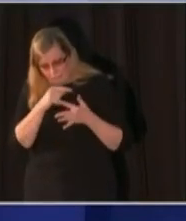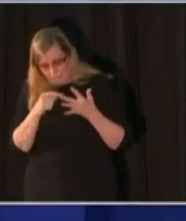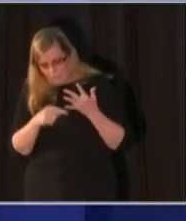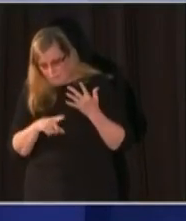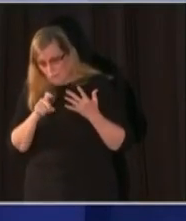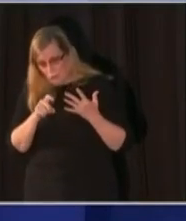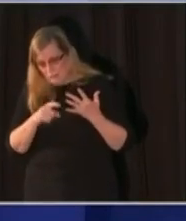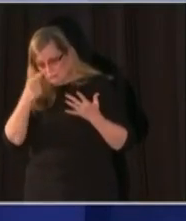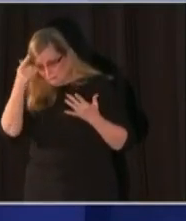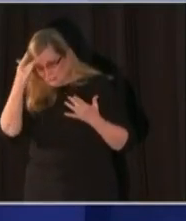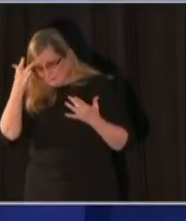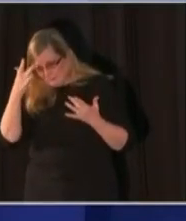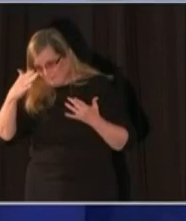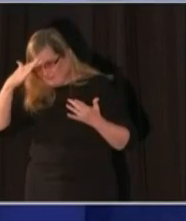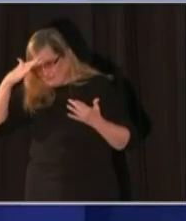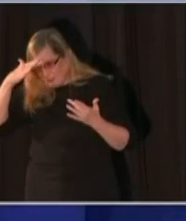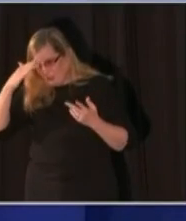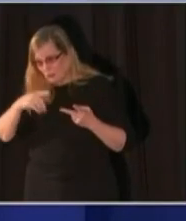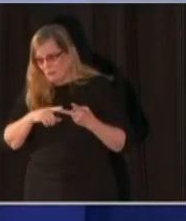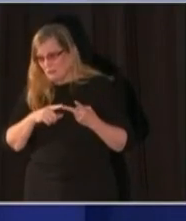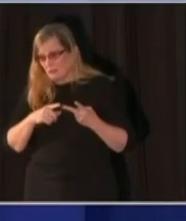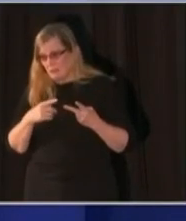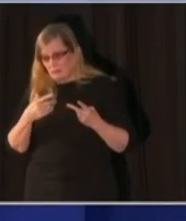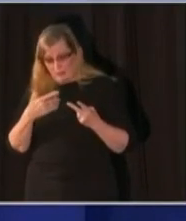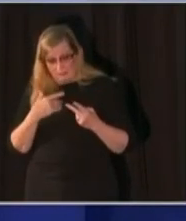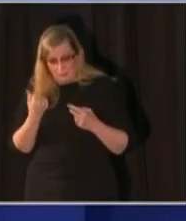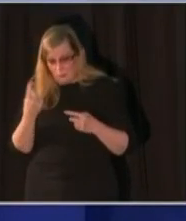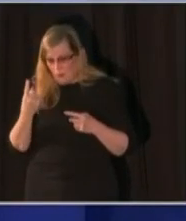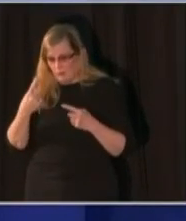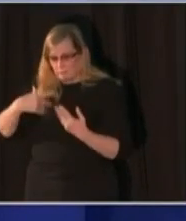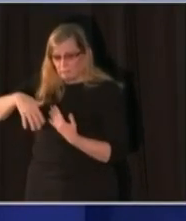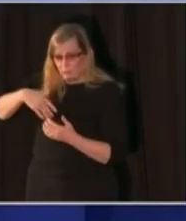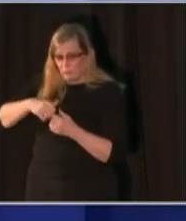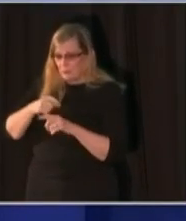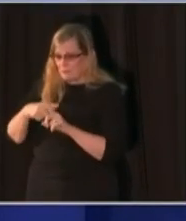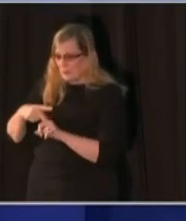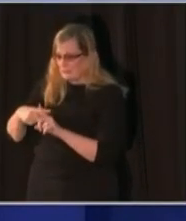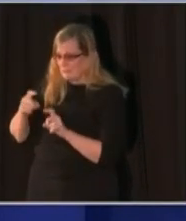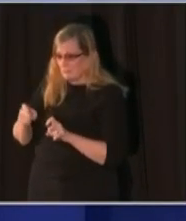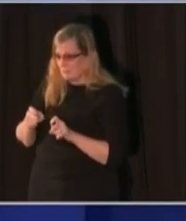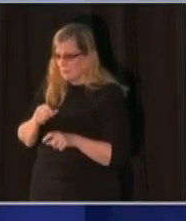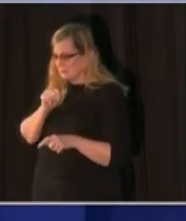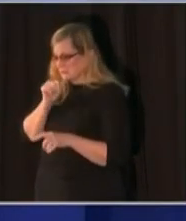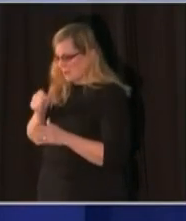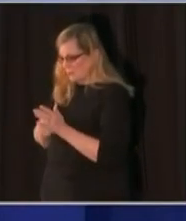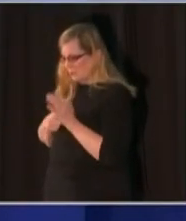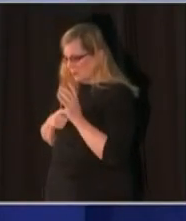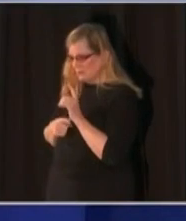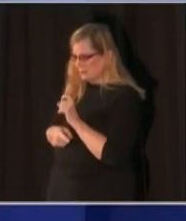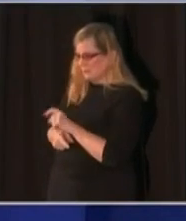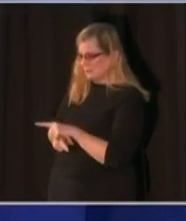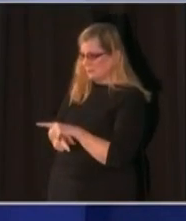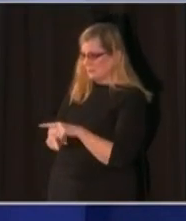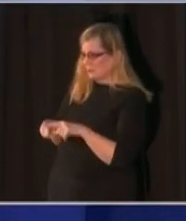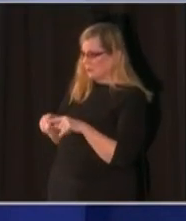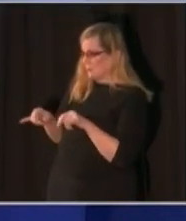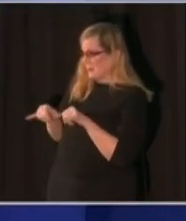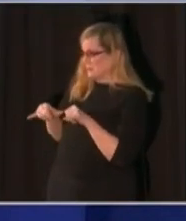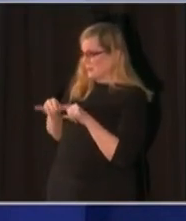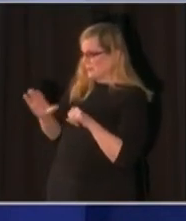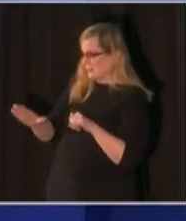you been exposed to someone who has tested positive? But you're not requiring them to test their, take their temperature? I don't believe that